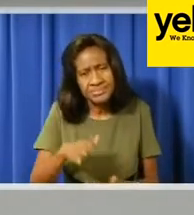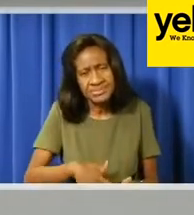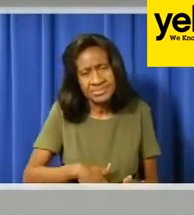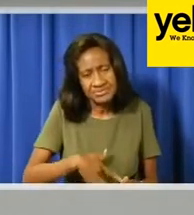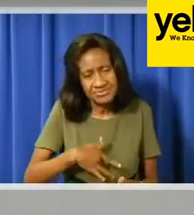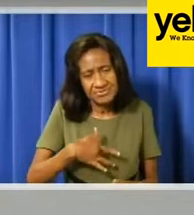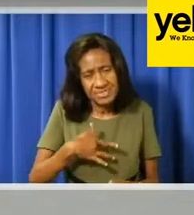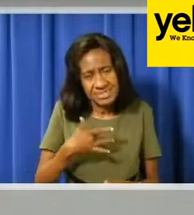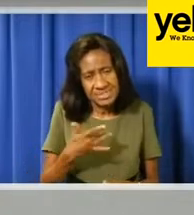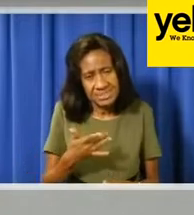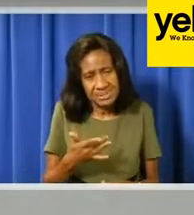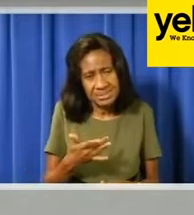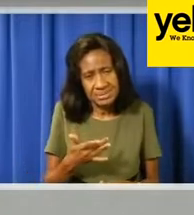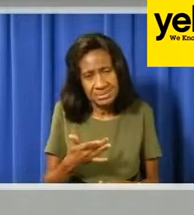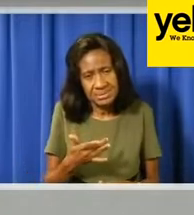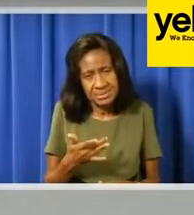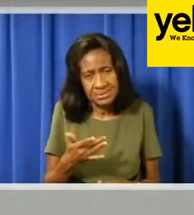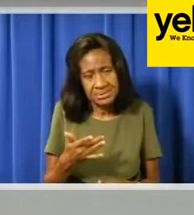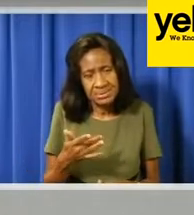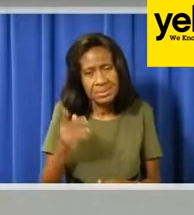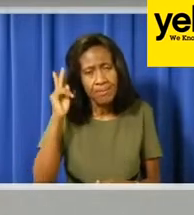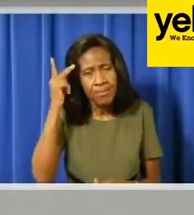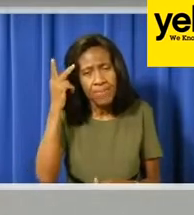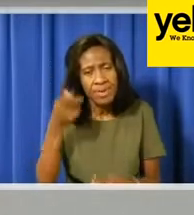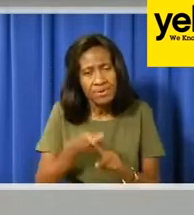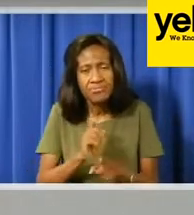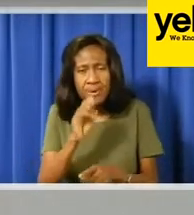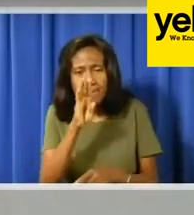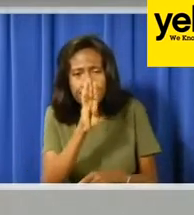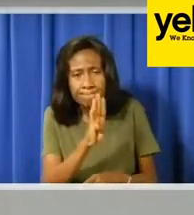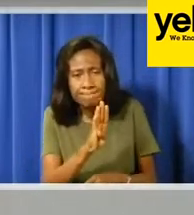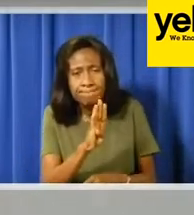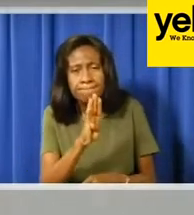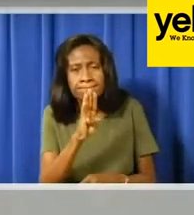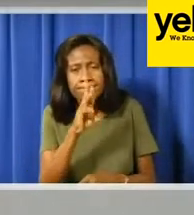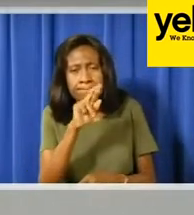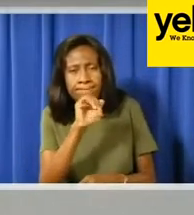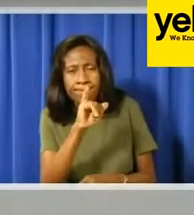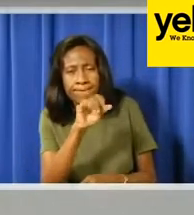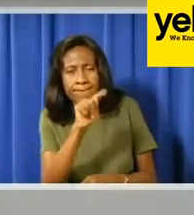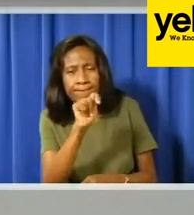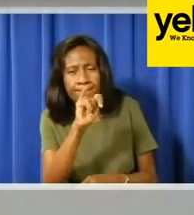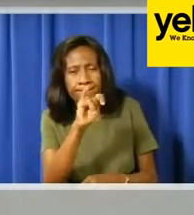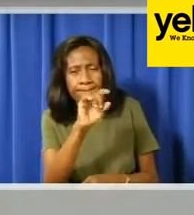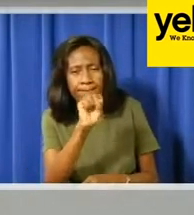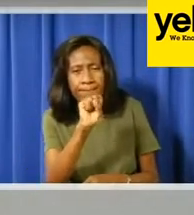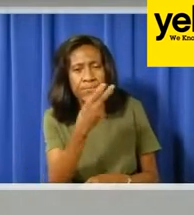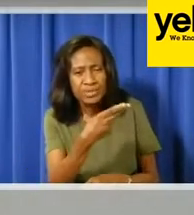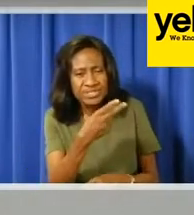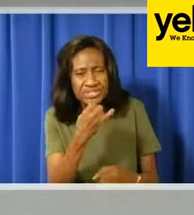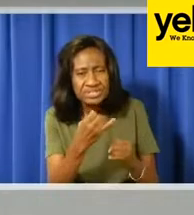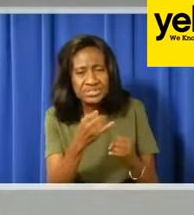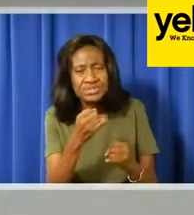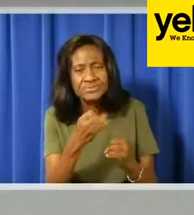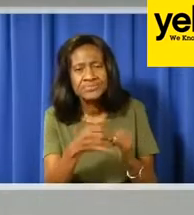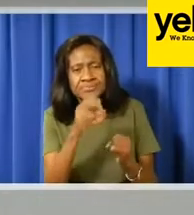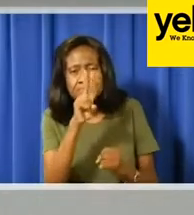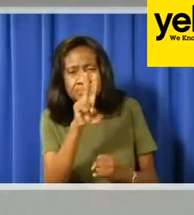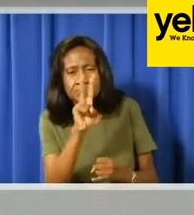past month and a half or so, of knowing people and losing those